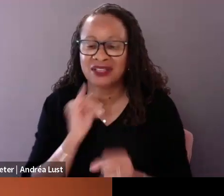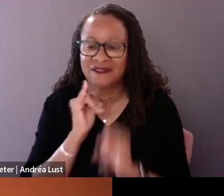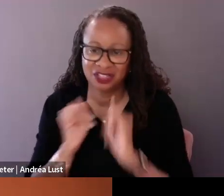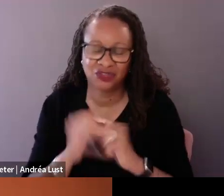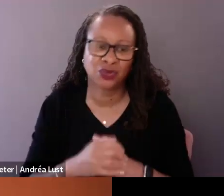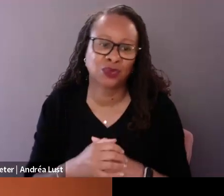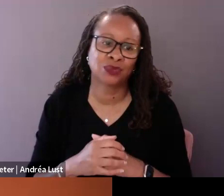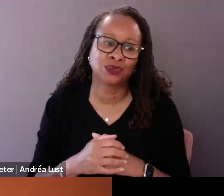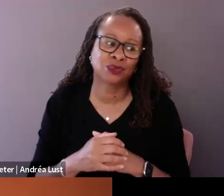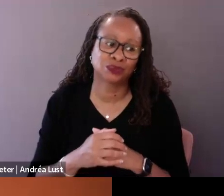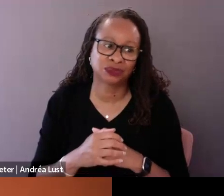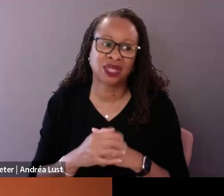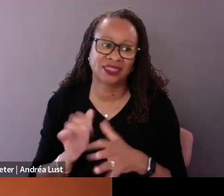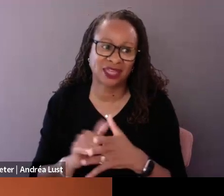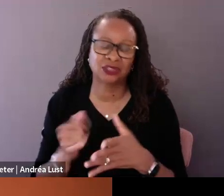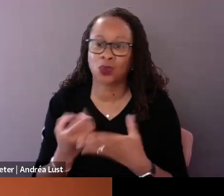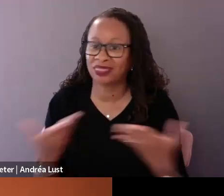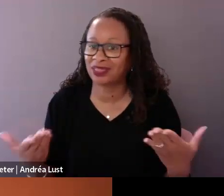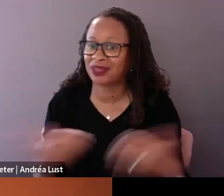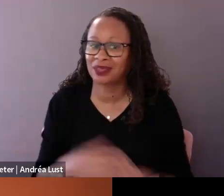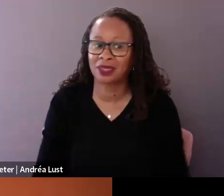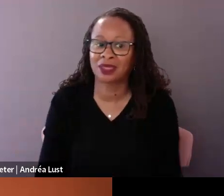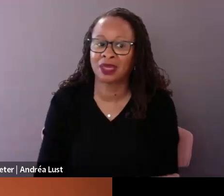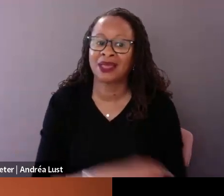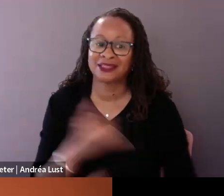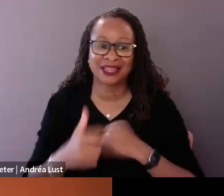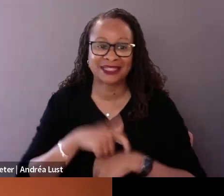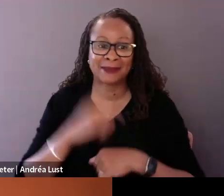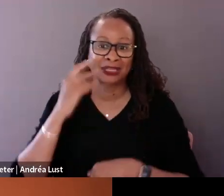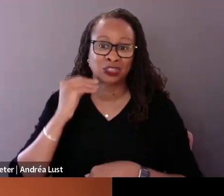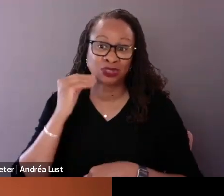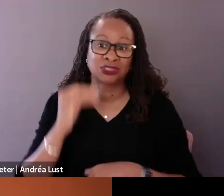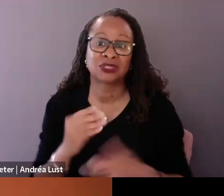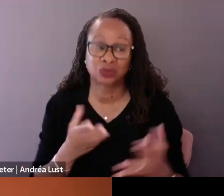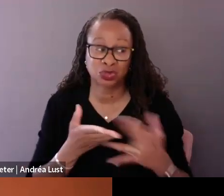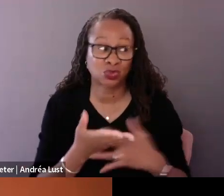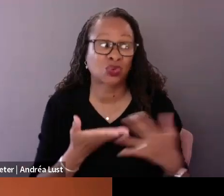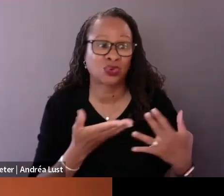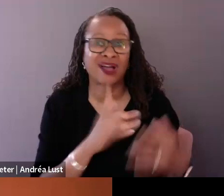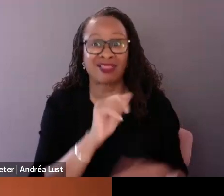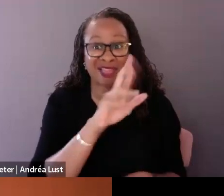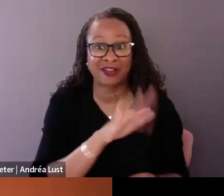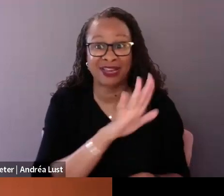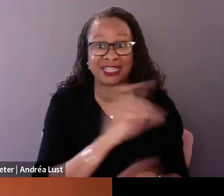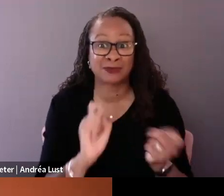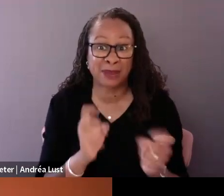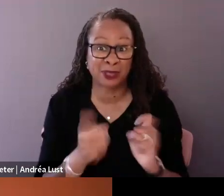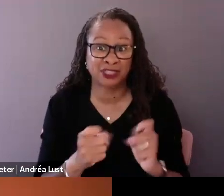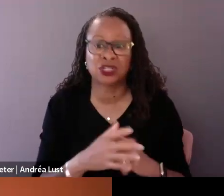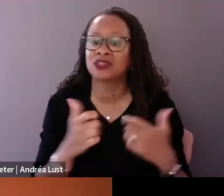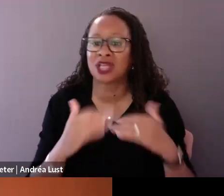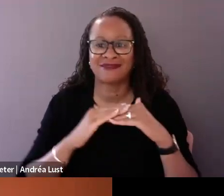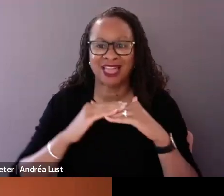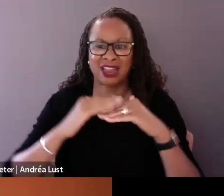one, you know, that they had the last time experienced was in the form of manipulation through Larry. So there were a lot of layers